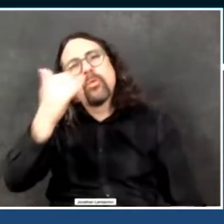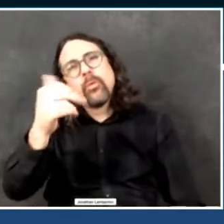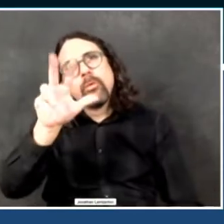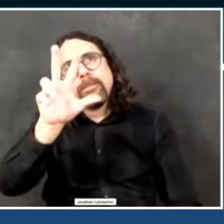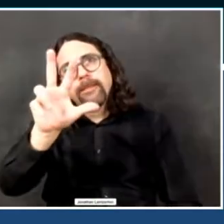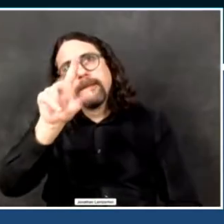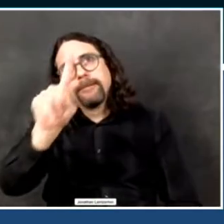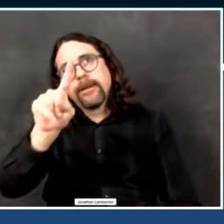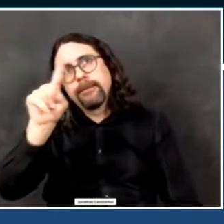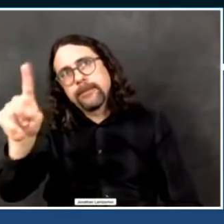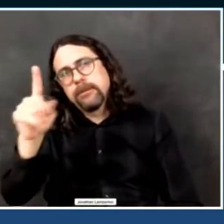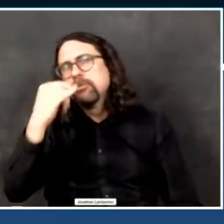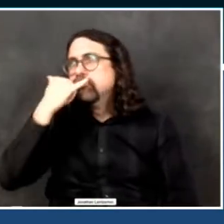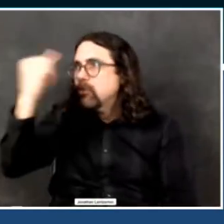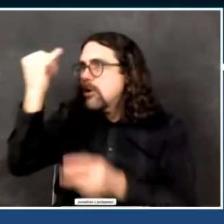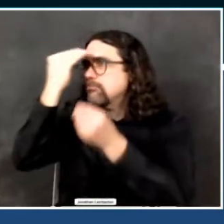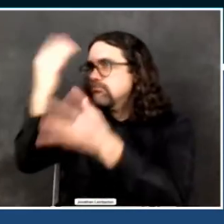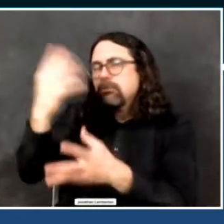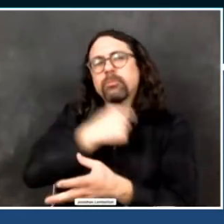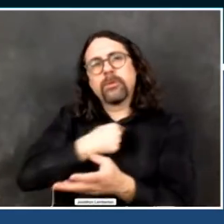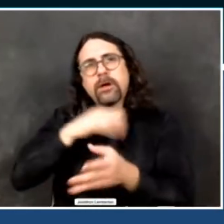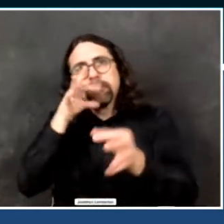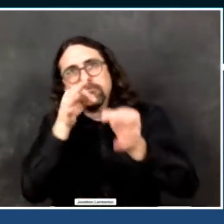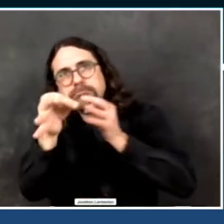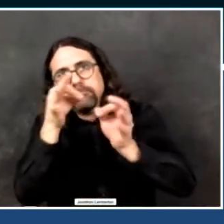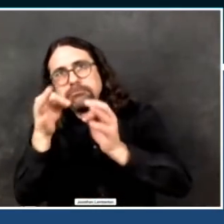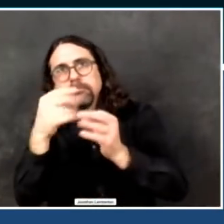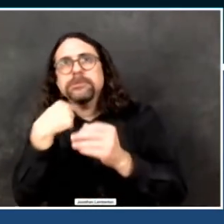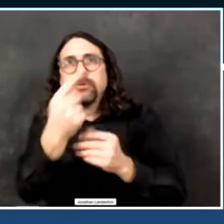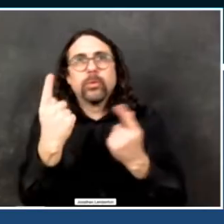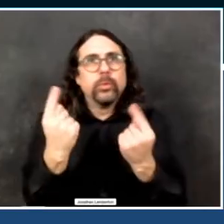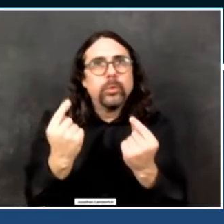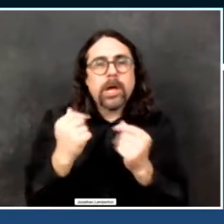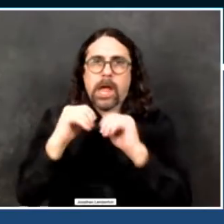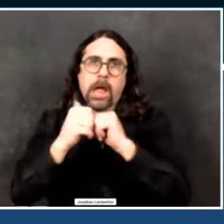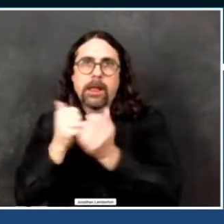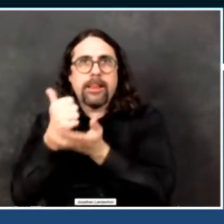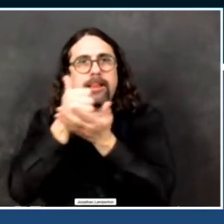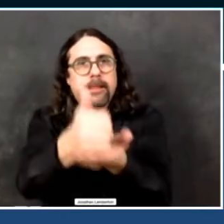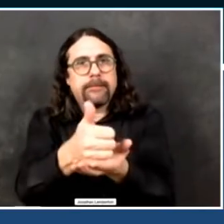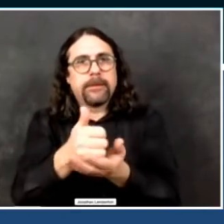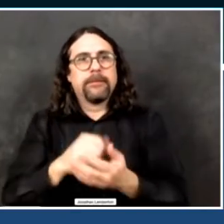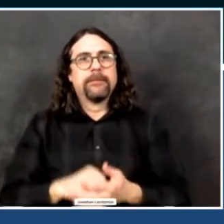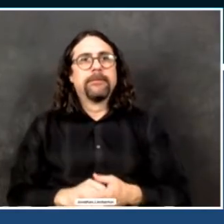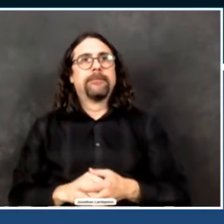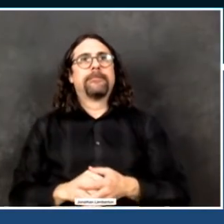Now, another point, just a few more before we turn to questions from our colleagues in the media.